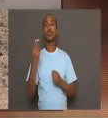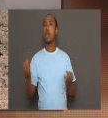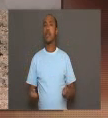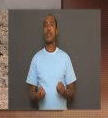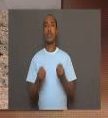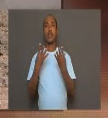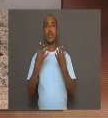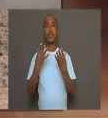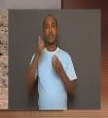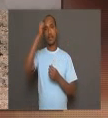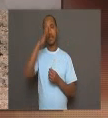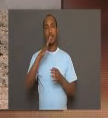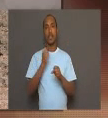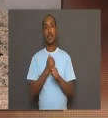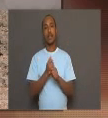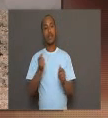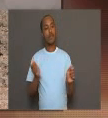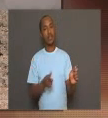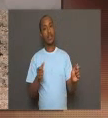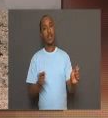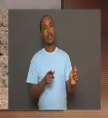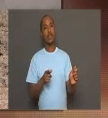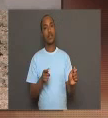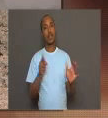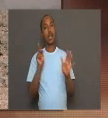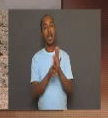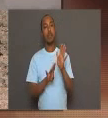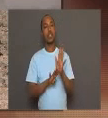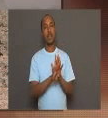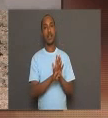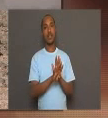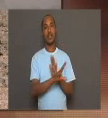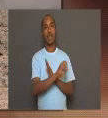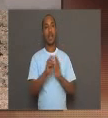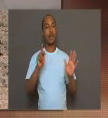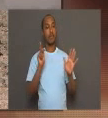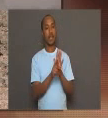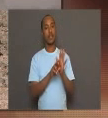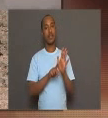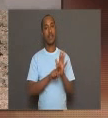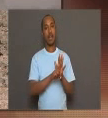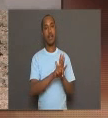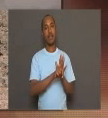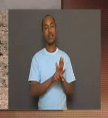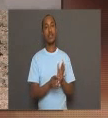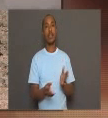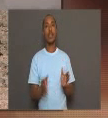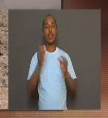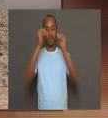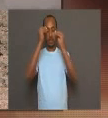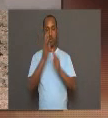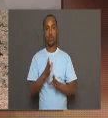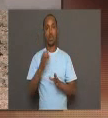synthetic fertilizers, herbicides, and pesticides, they introduce